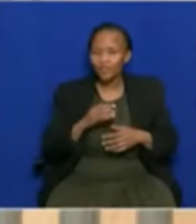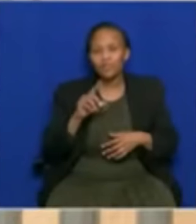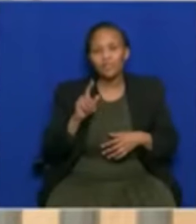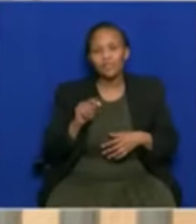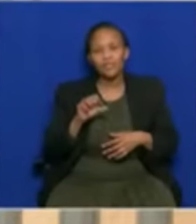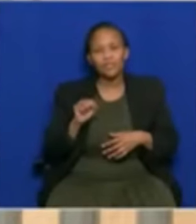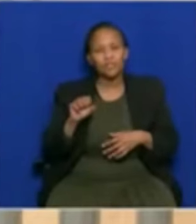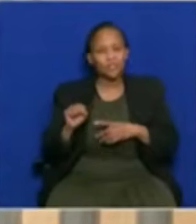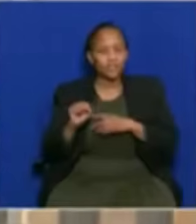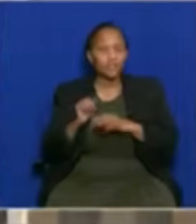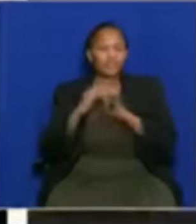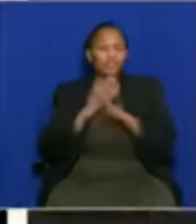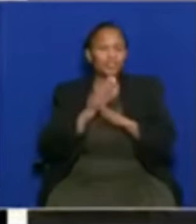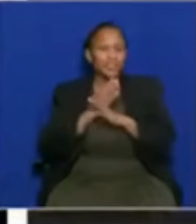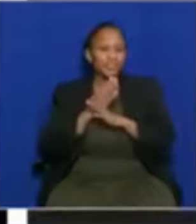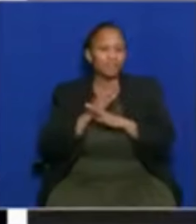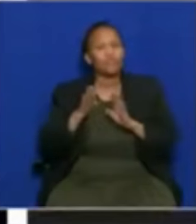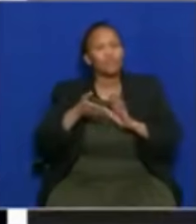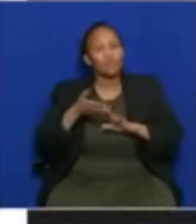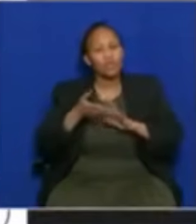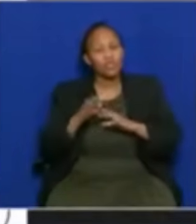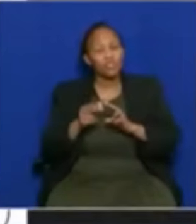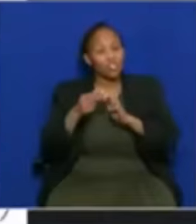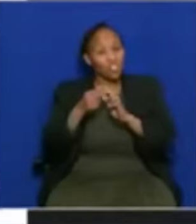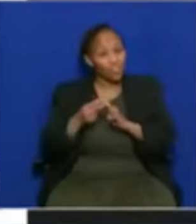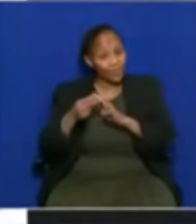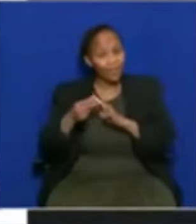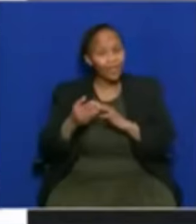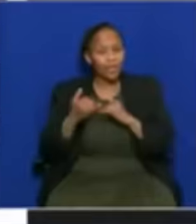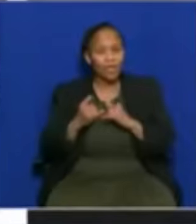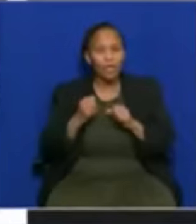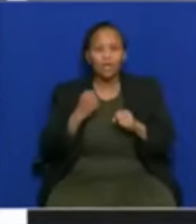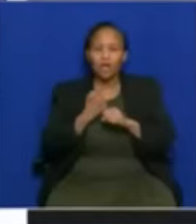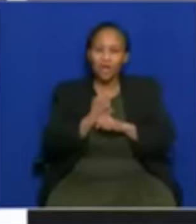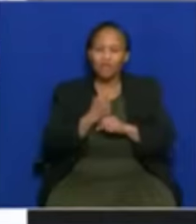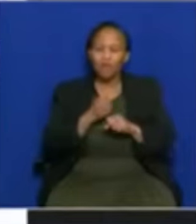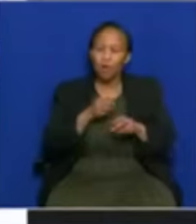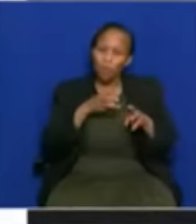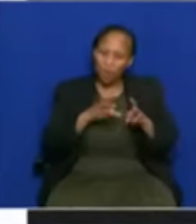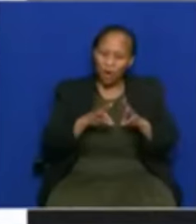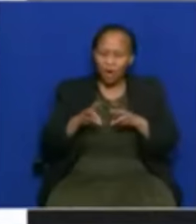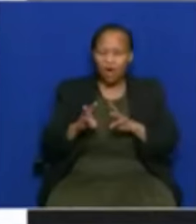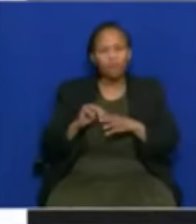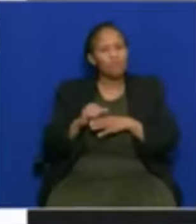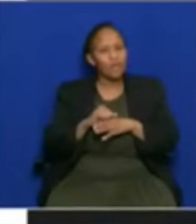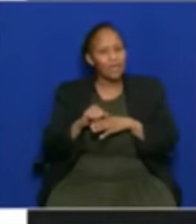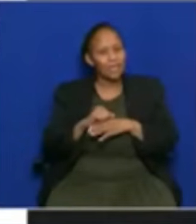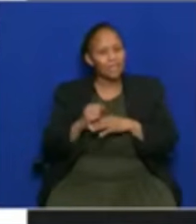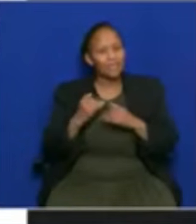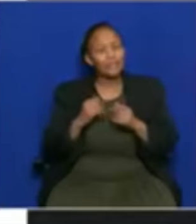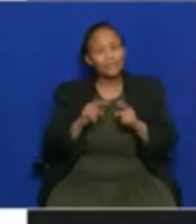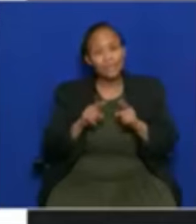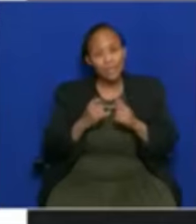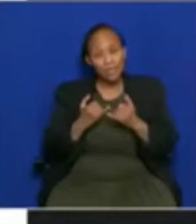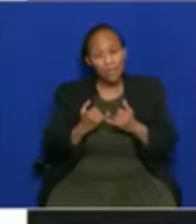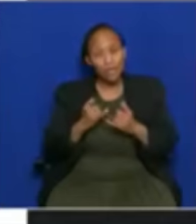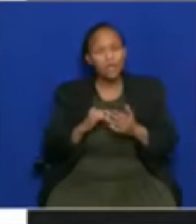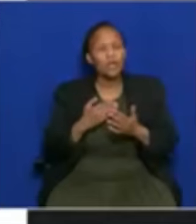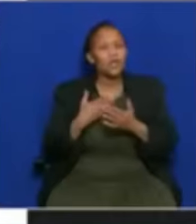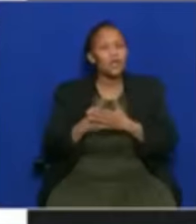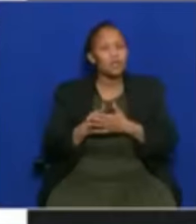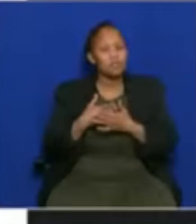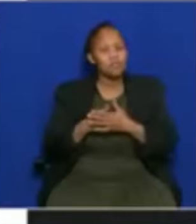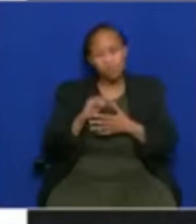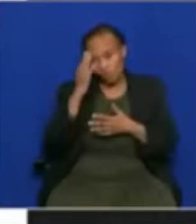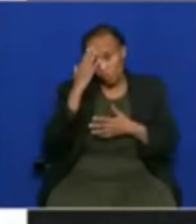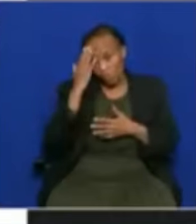operations unit. TSS working on operations methodology, practices, and capability are unknown to the majority of members of SAPS. It would have